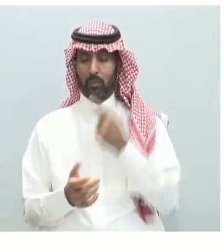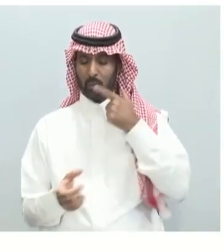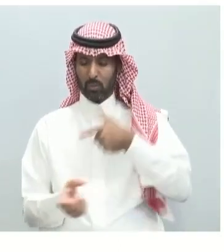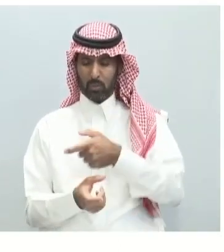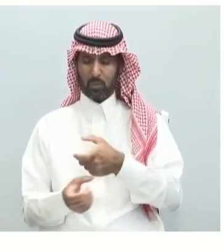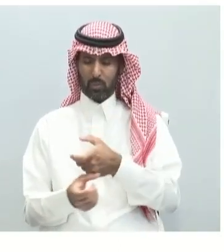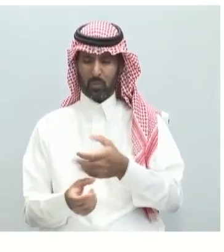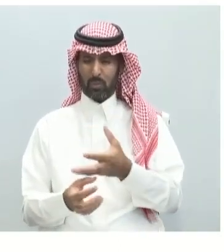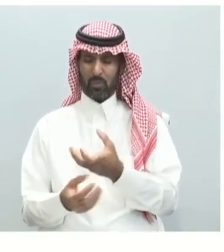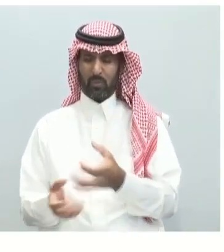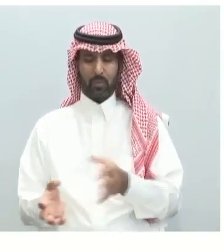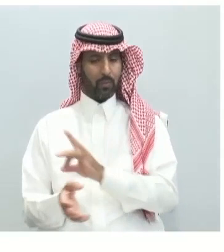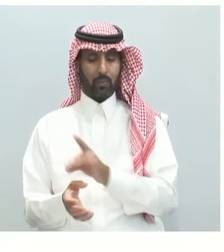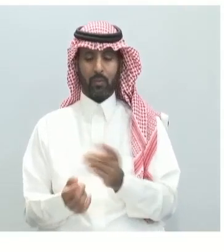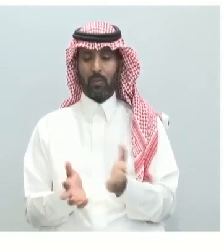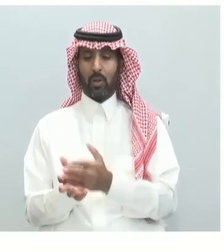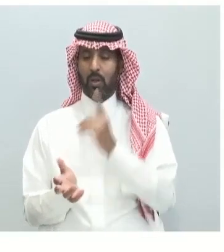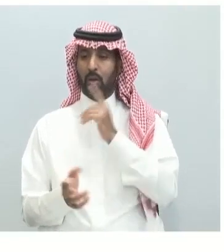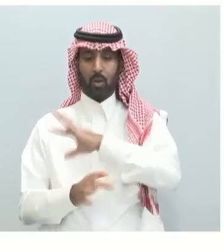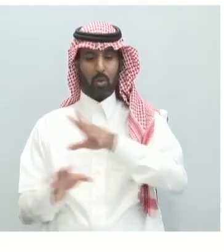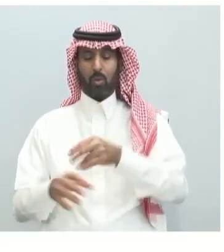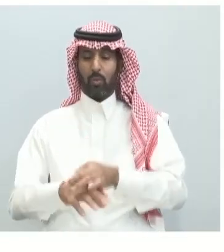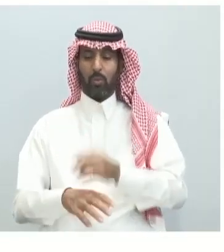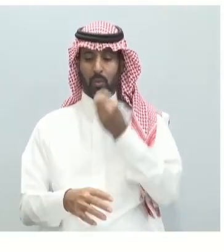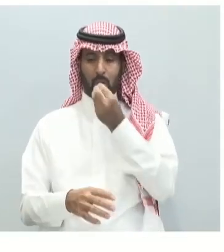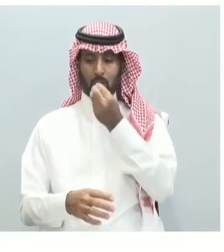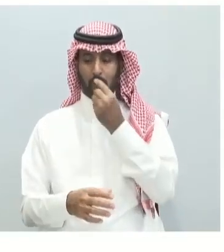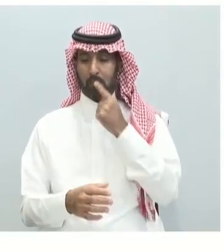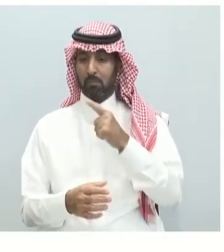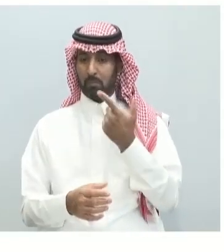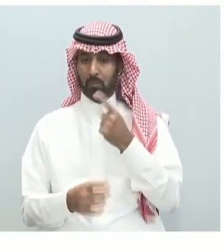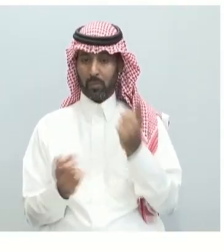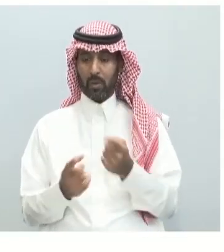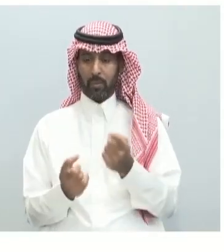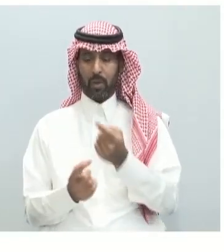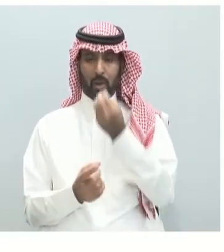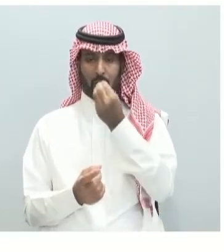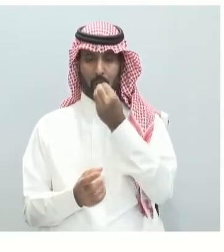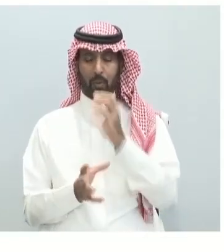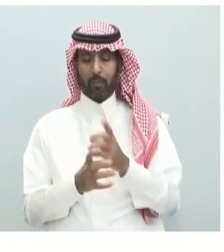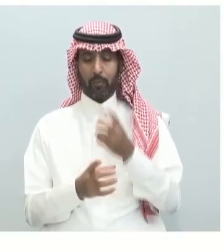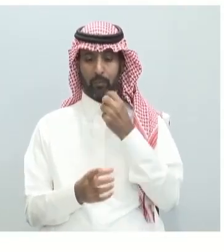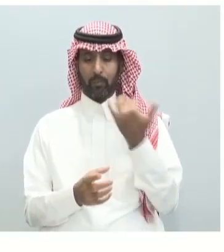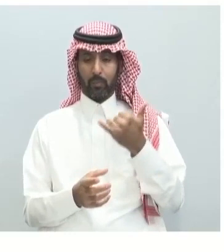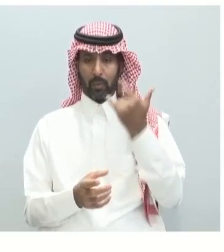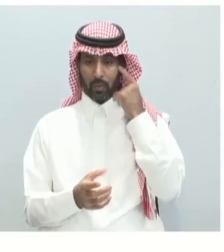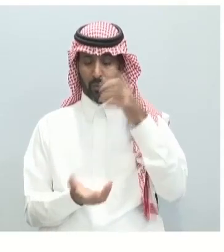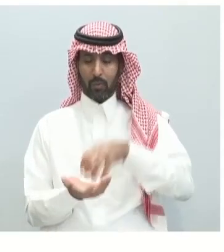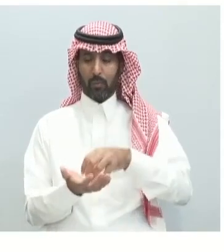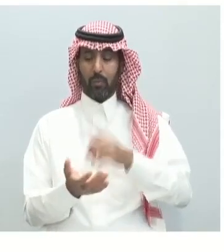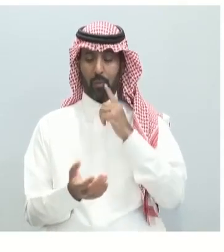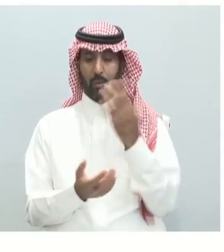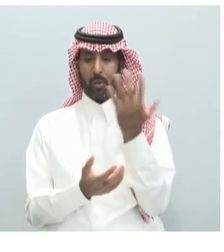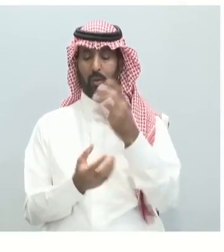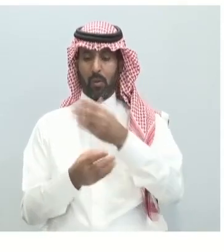environment. However, there are many people who say that eating organic isn't enough, and that it's more important to eat locally grown